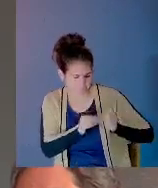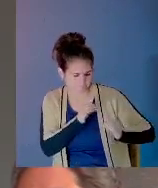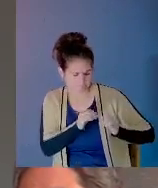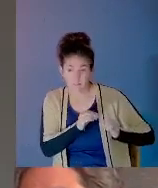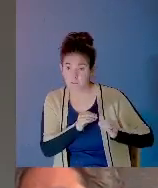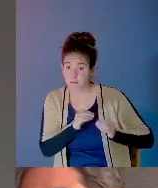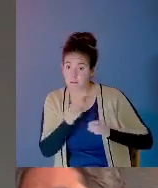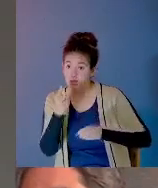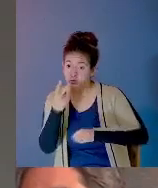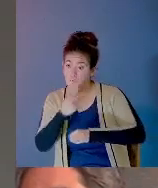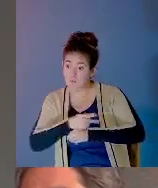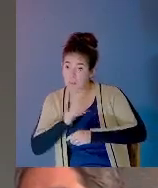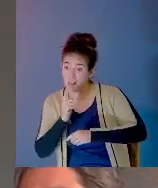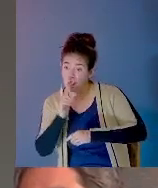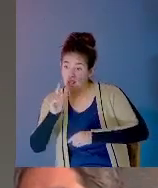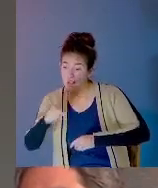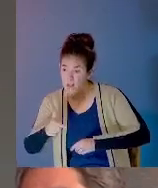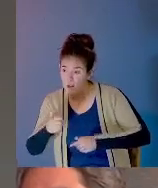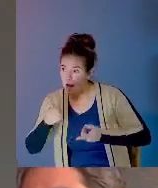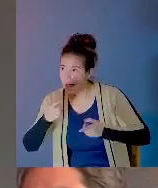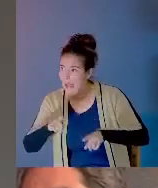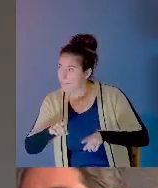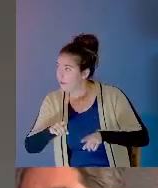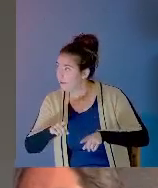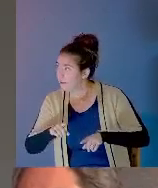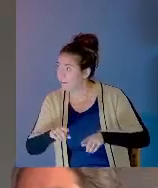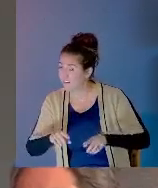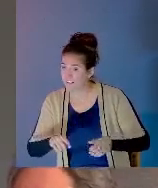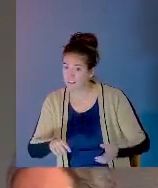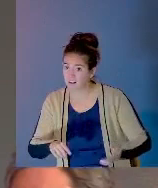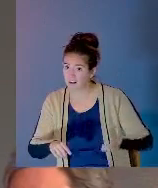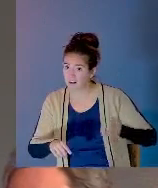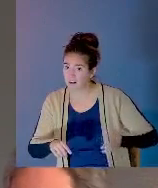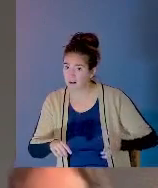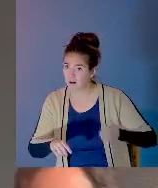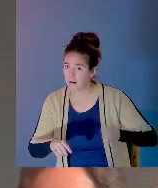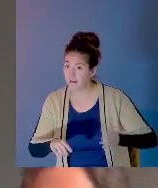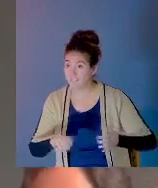could only do that before, I can now do this. So